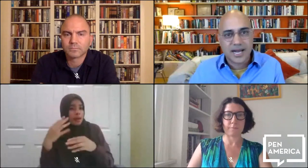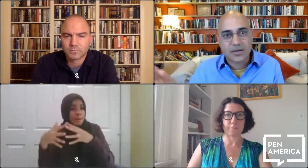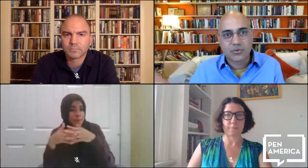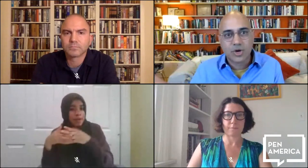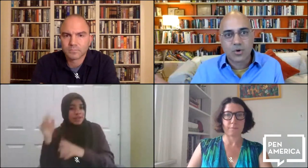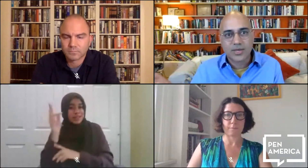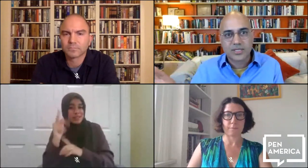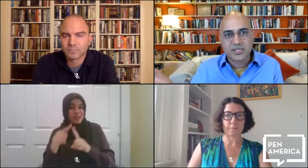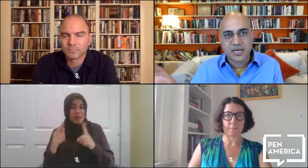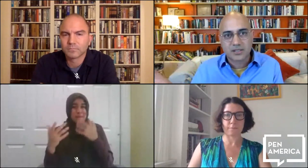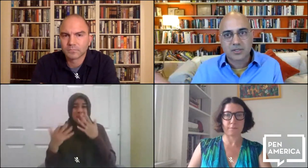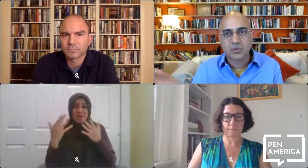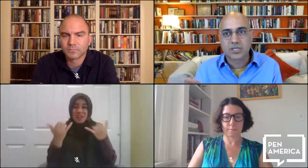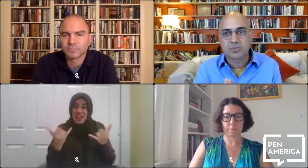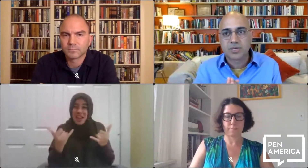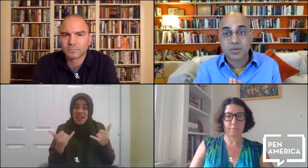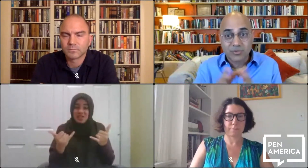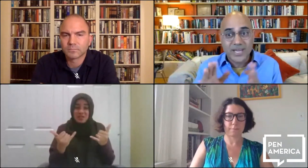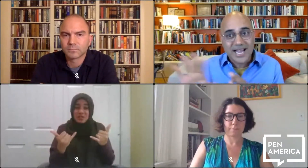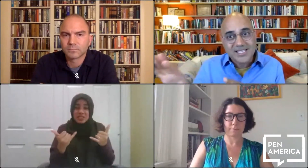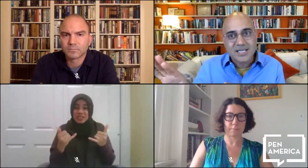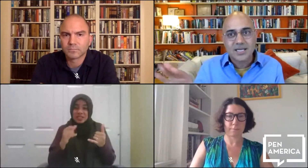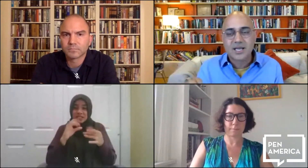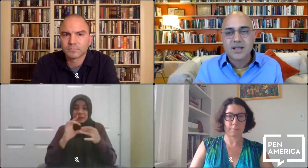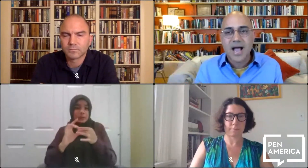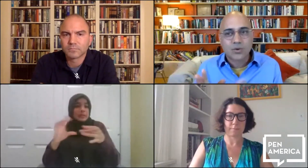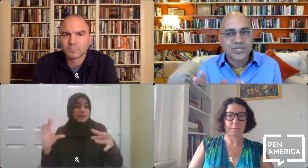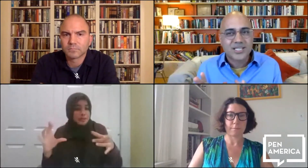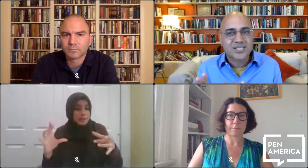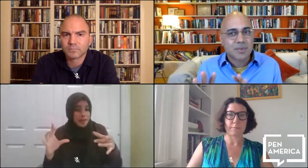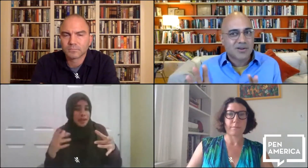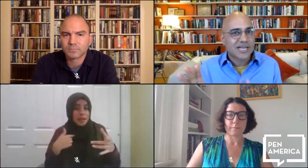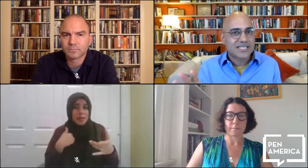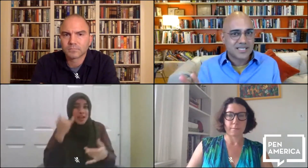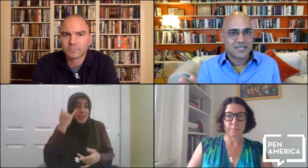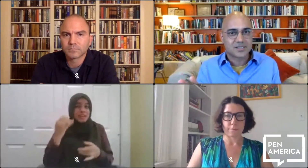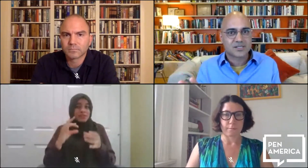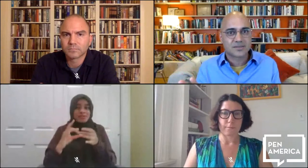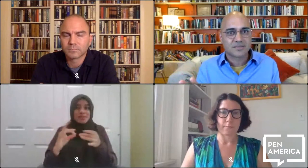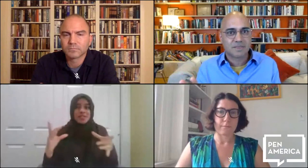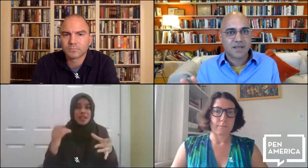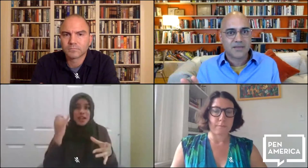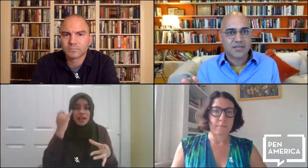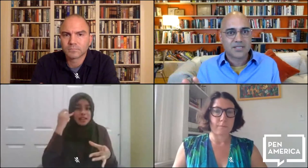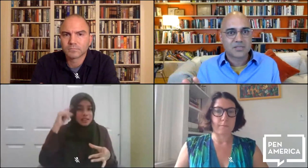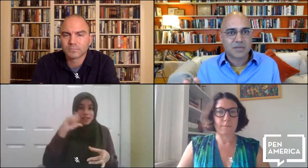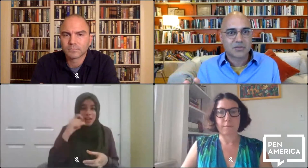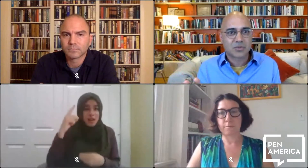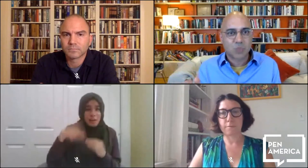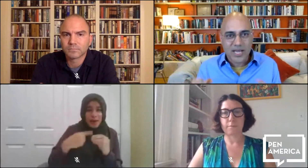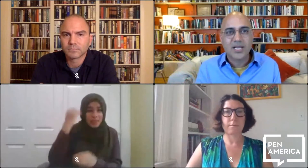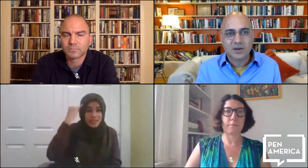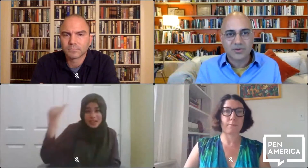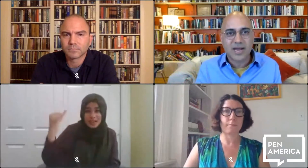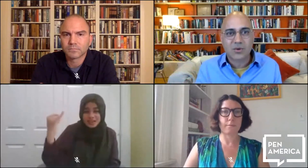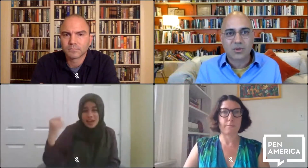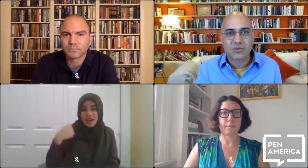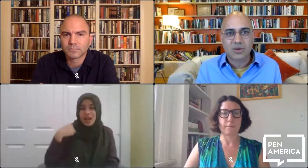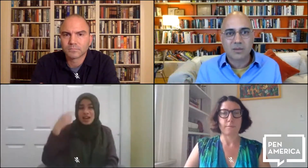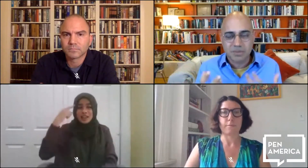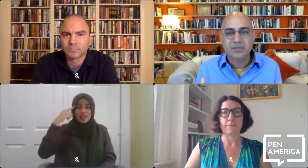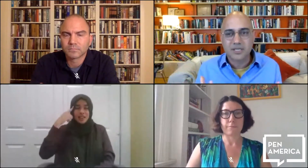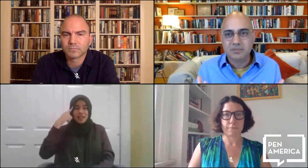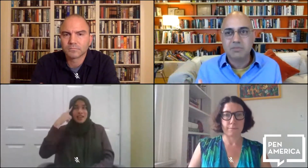exiting that. I don't know. I think it's not clear to us. But if we exit it, I don't think it's about our ideas. I think it's about the waning of